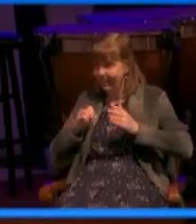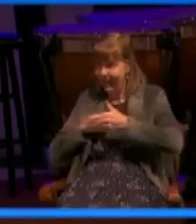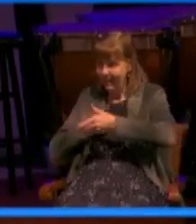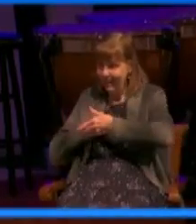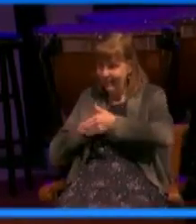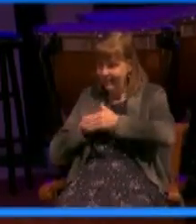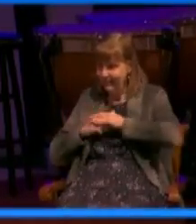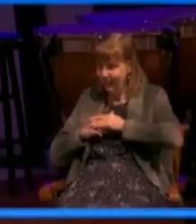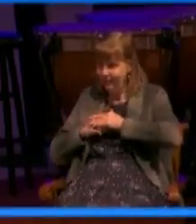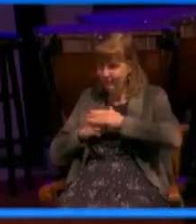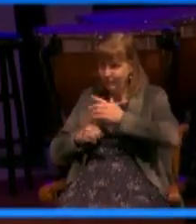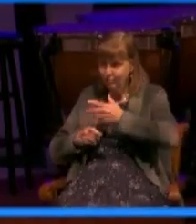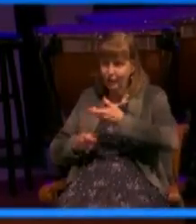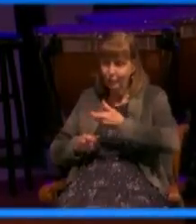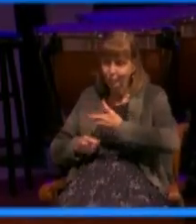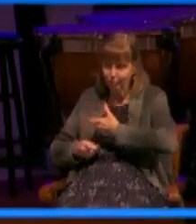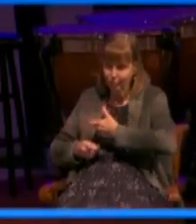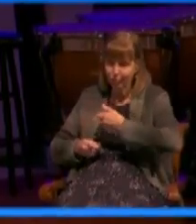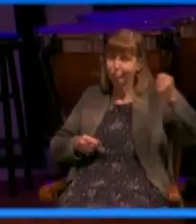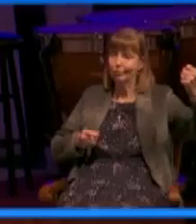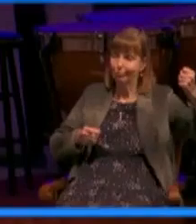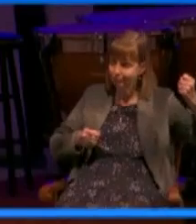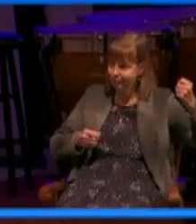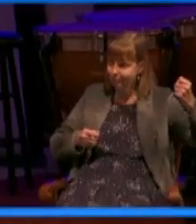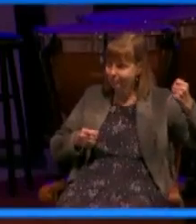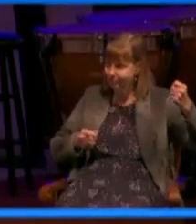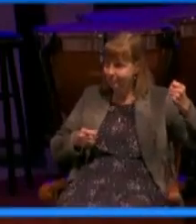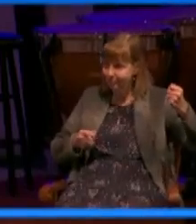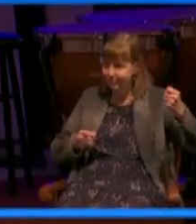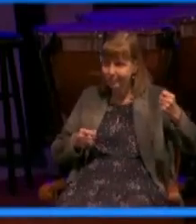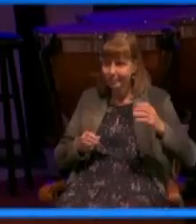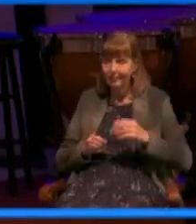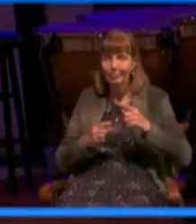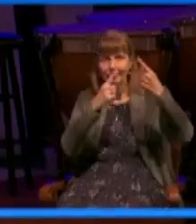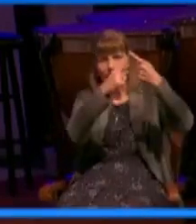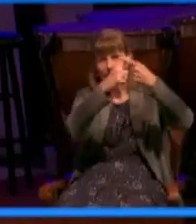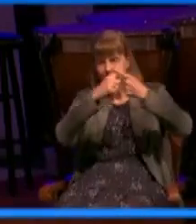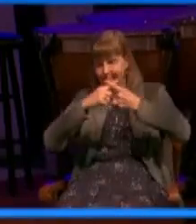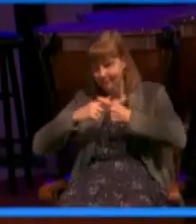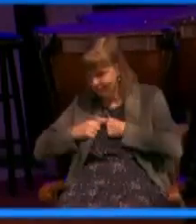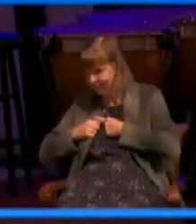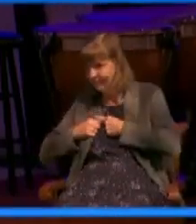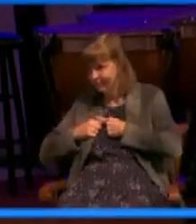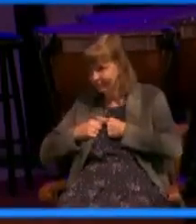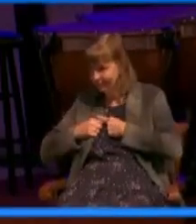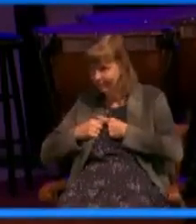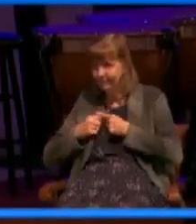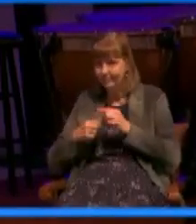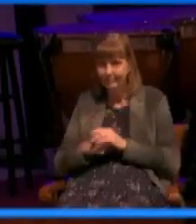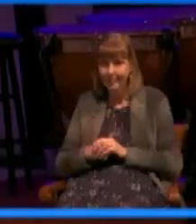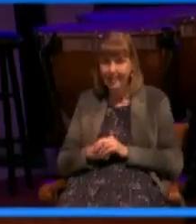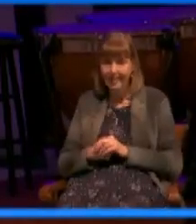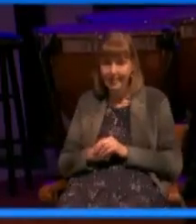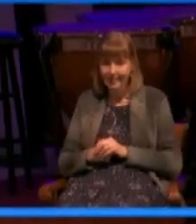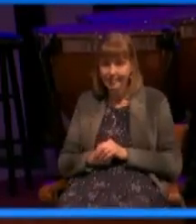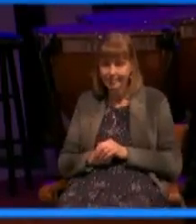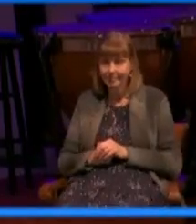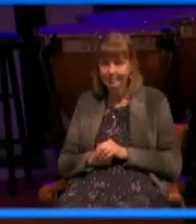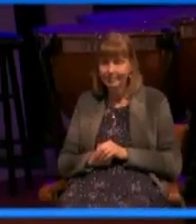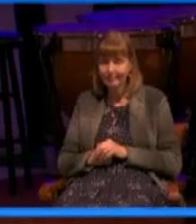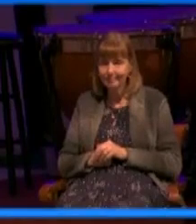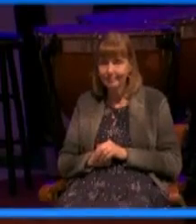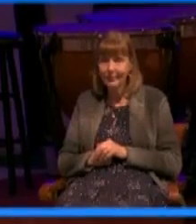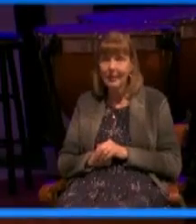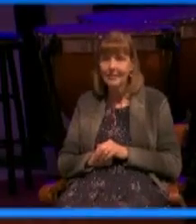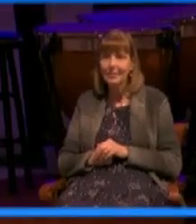Bible. This is the God of promise. So,